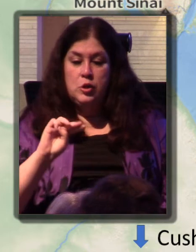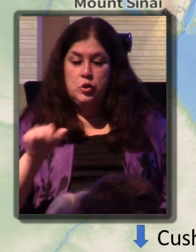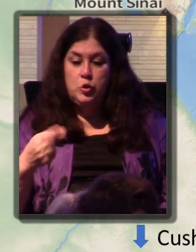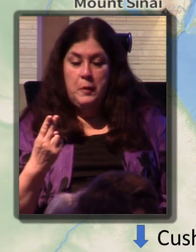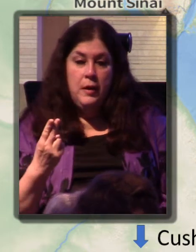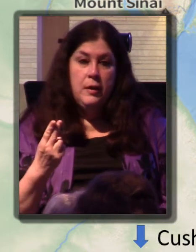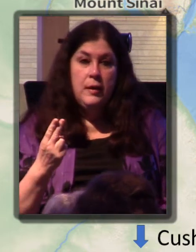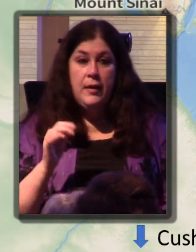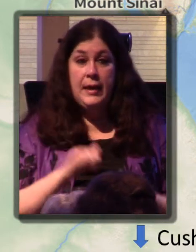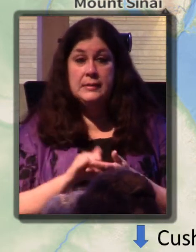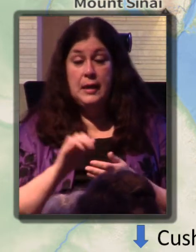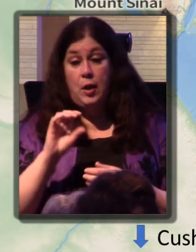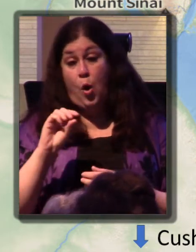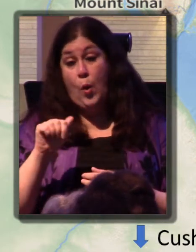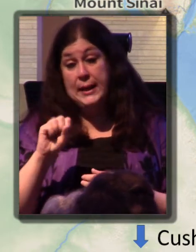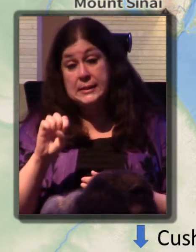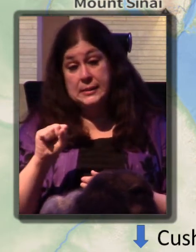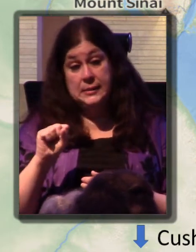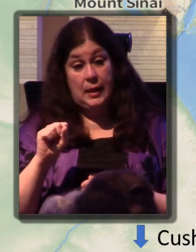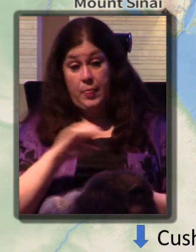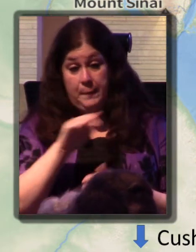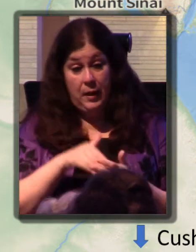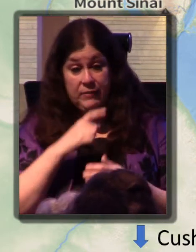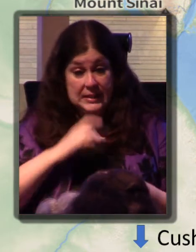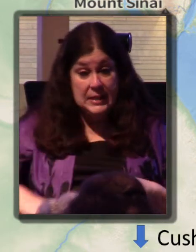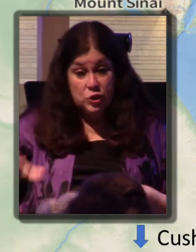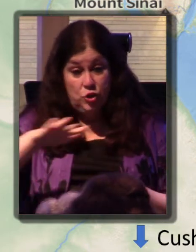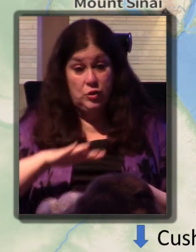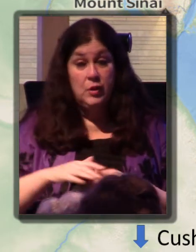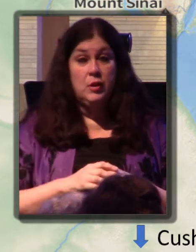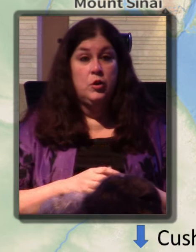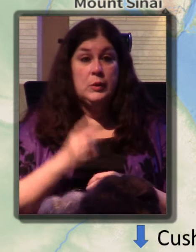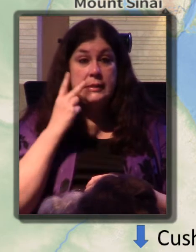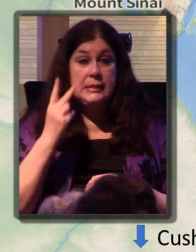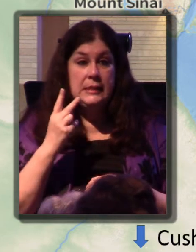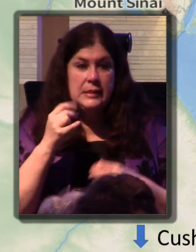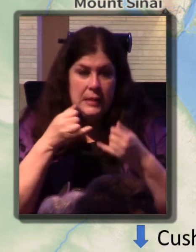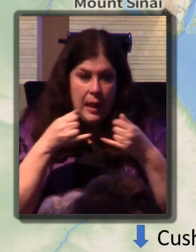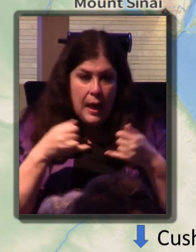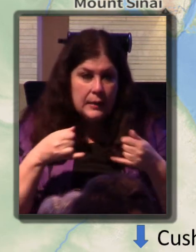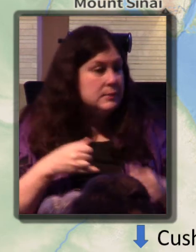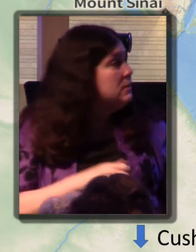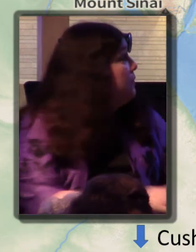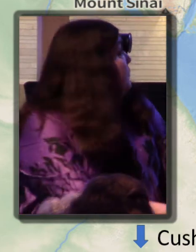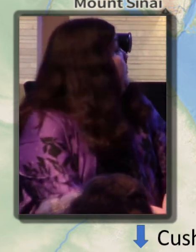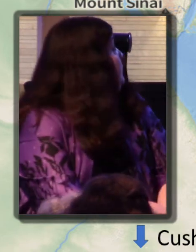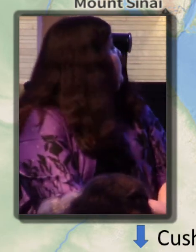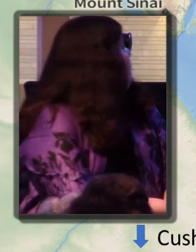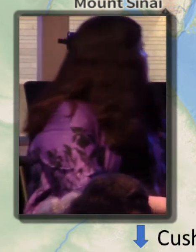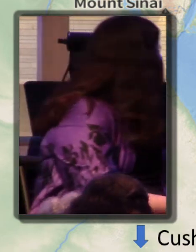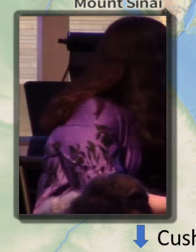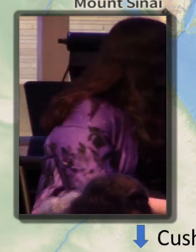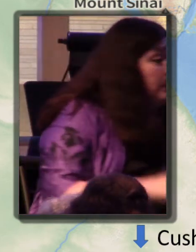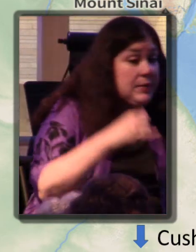Duma, and Duma is an oasis in the middle of the desert. And you can see these lines, they're very faint, but all of these